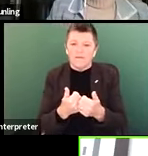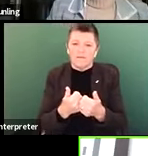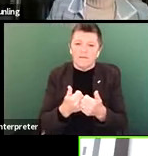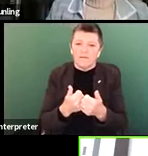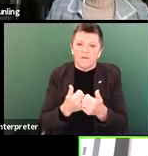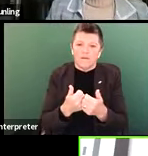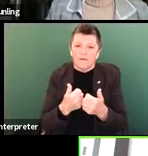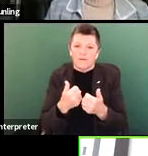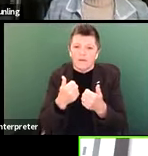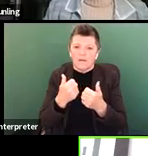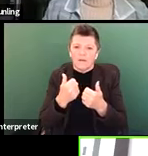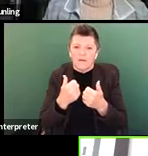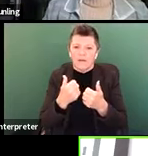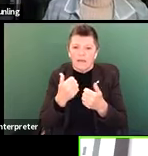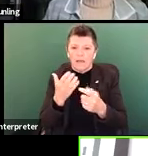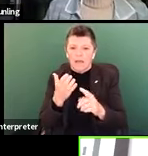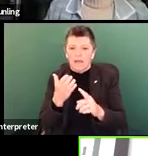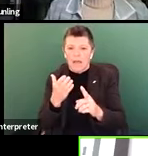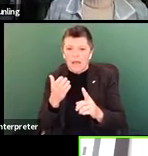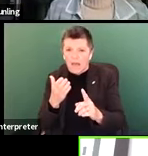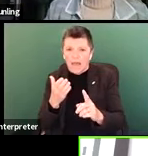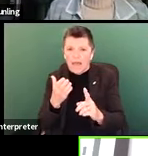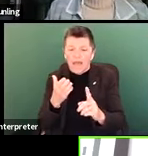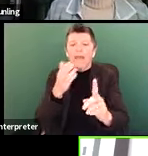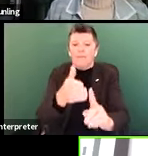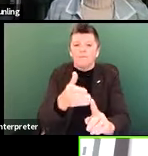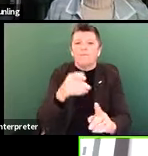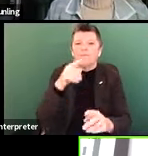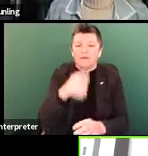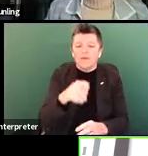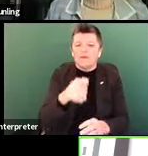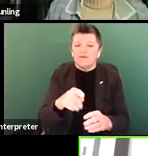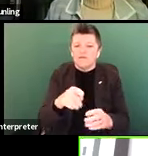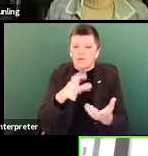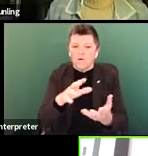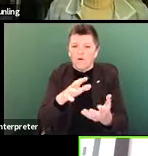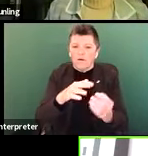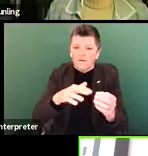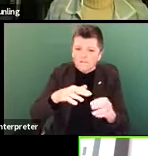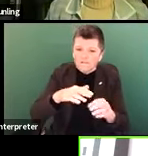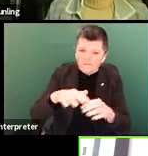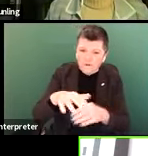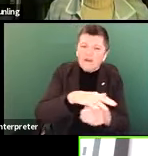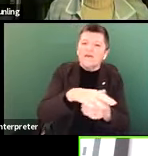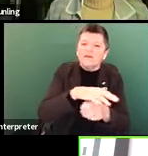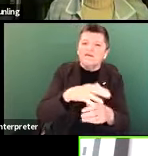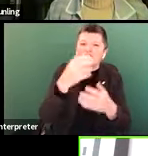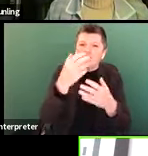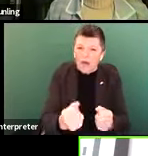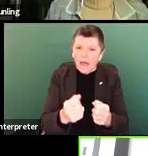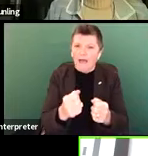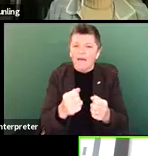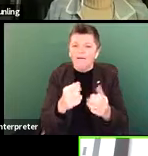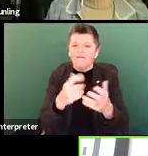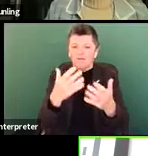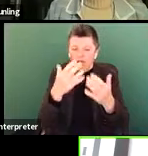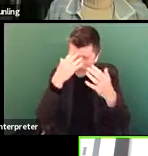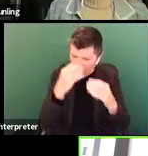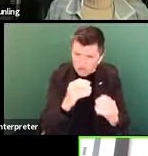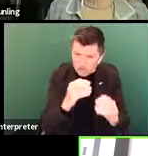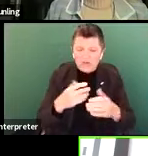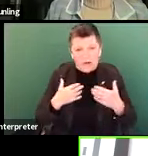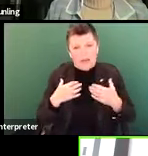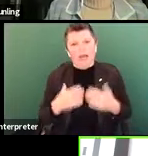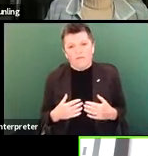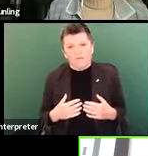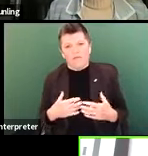aim for many families to have education and health. Okay. It's a big